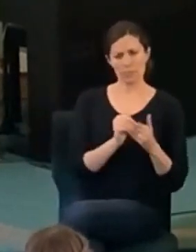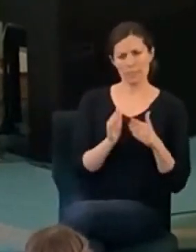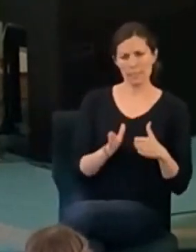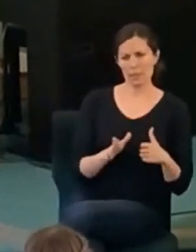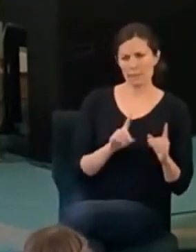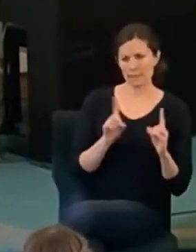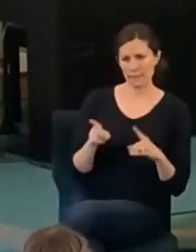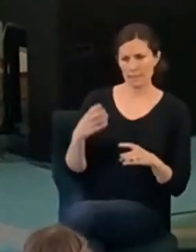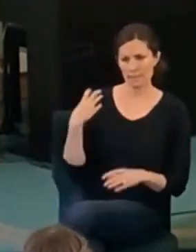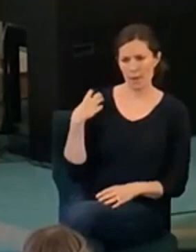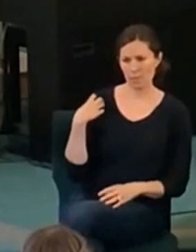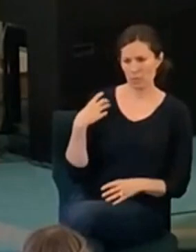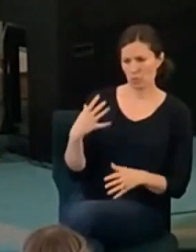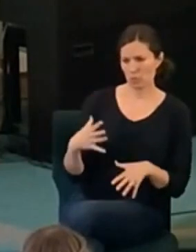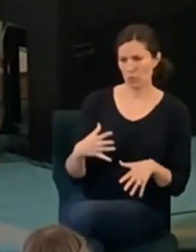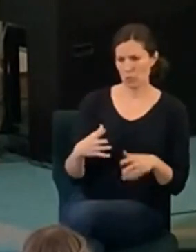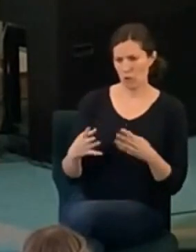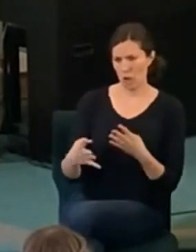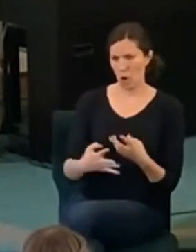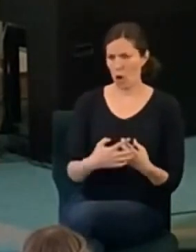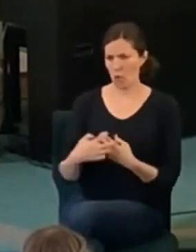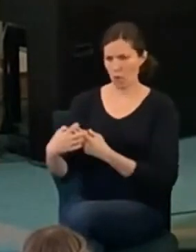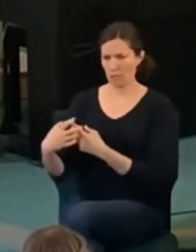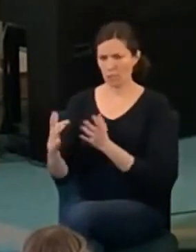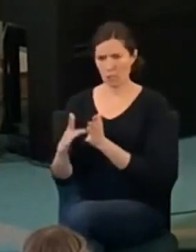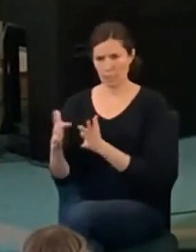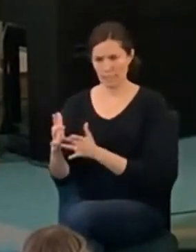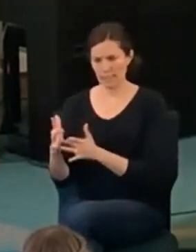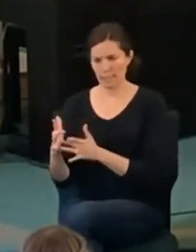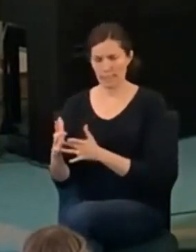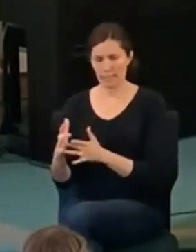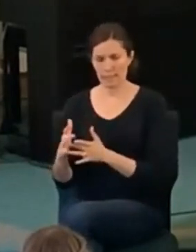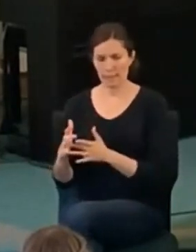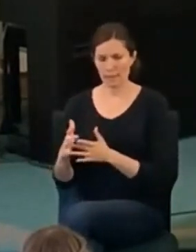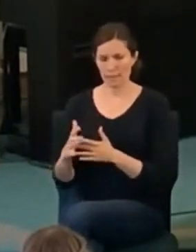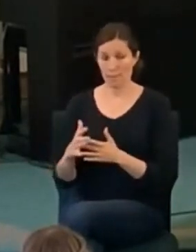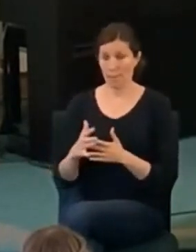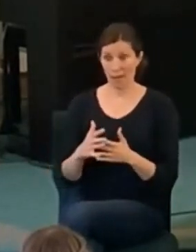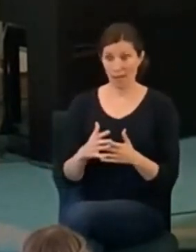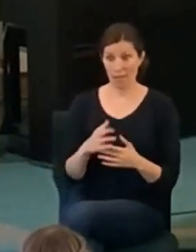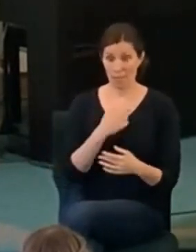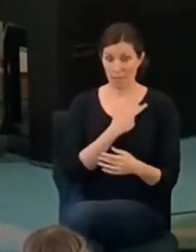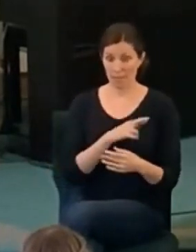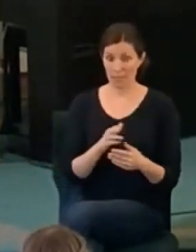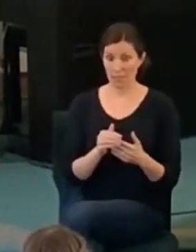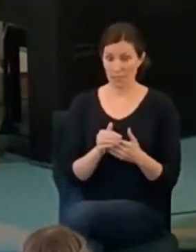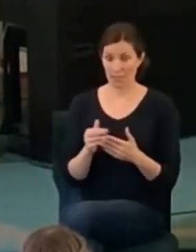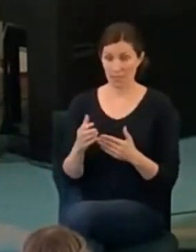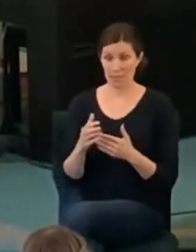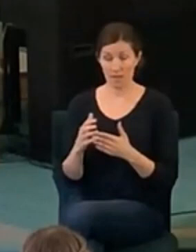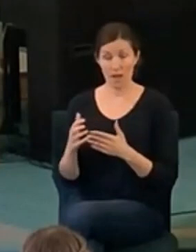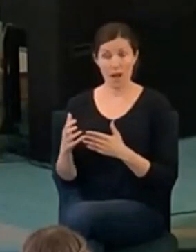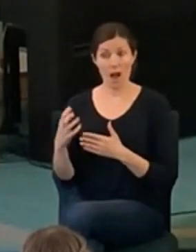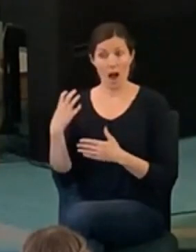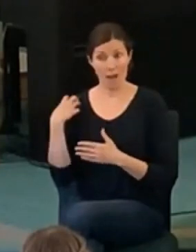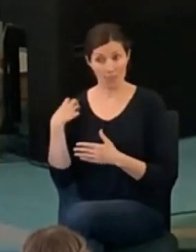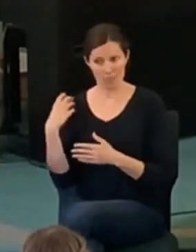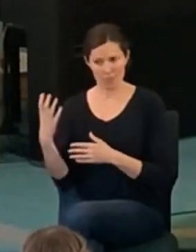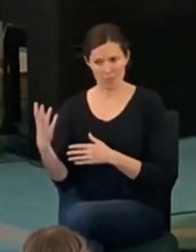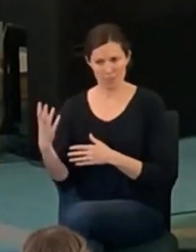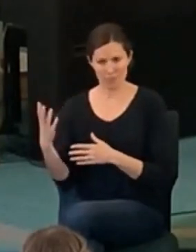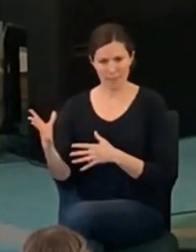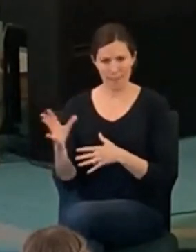there teaching about how he has water and it gives people living water that quenches their thirst forever. They can't get from any